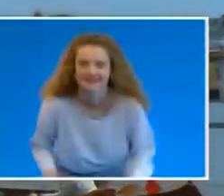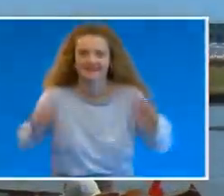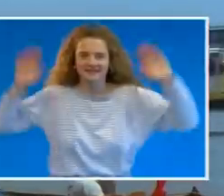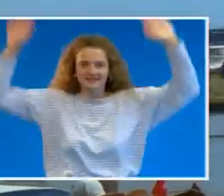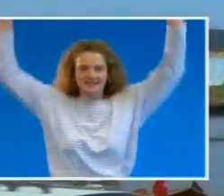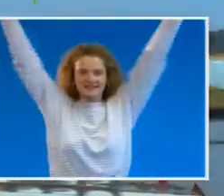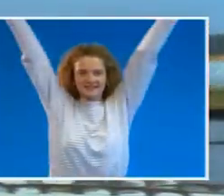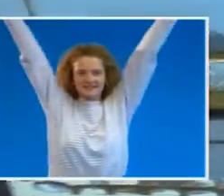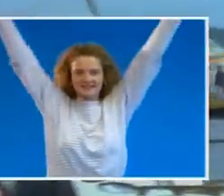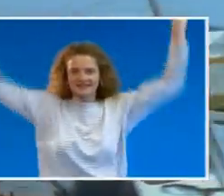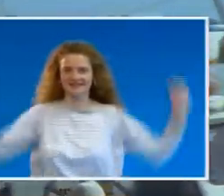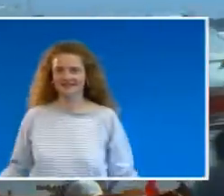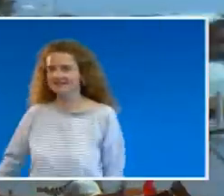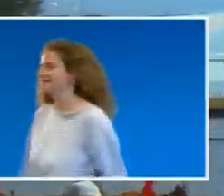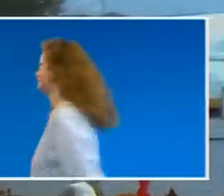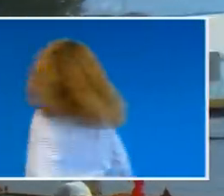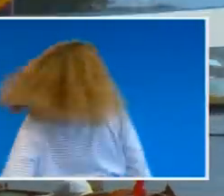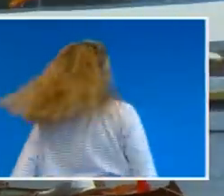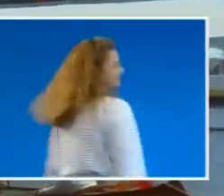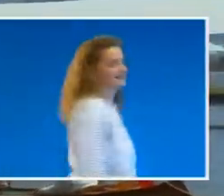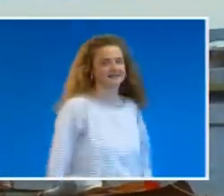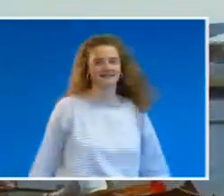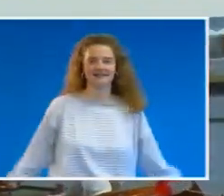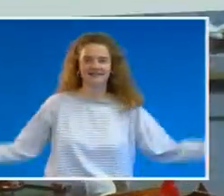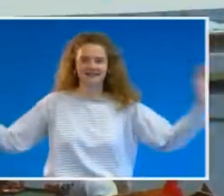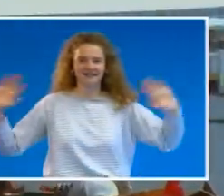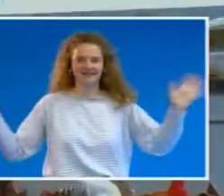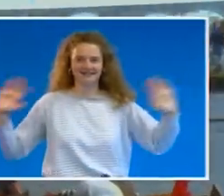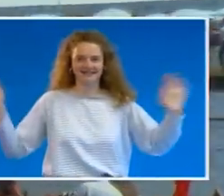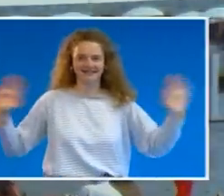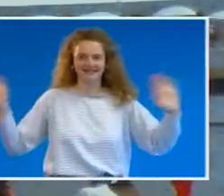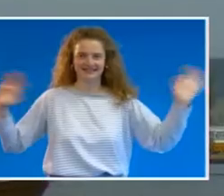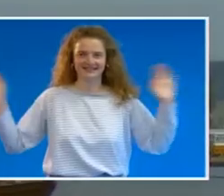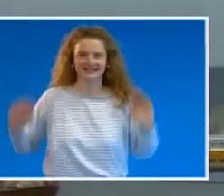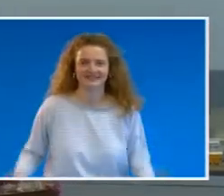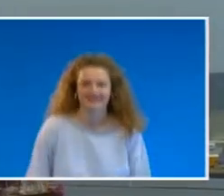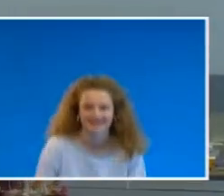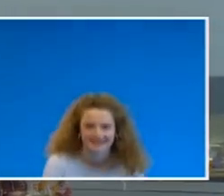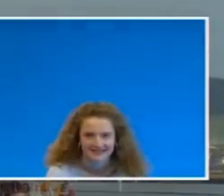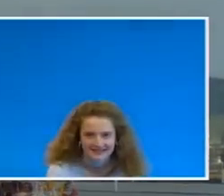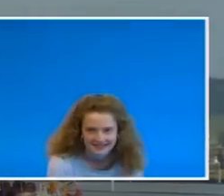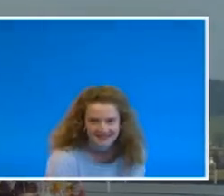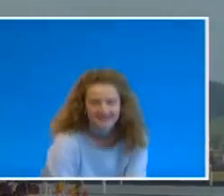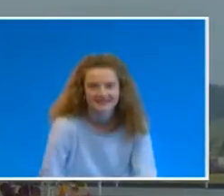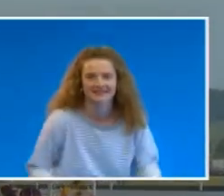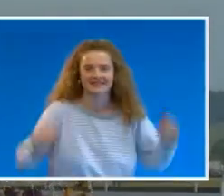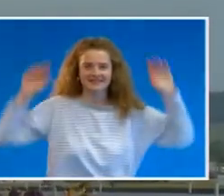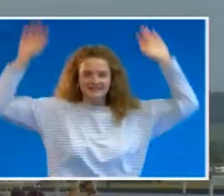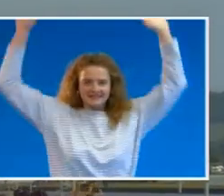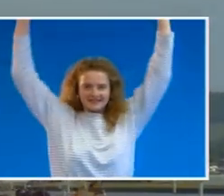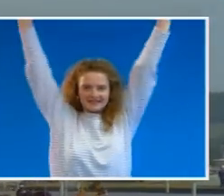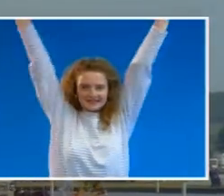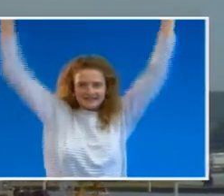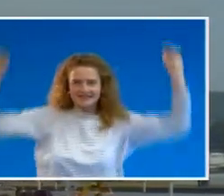Touch the ground and reach up high, reach up high. Turn around and wave goodbye and touch the ground